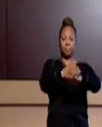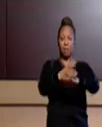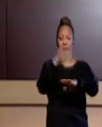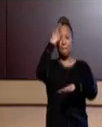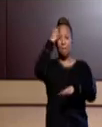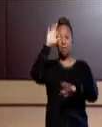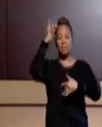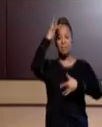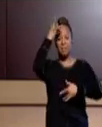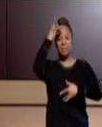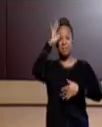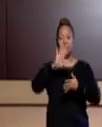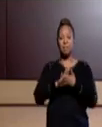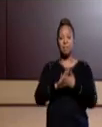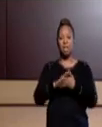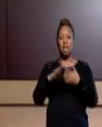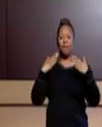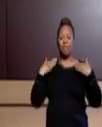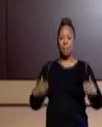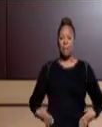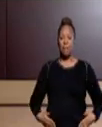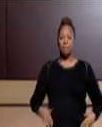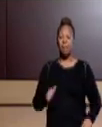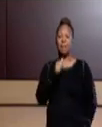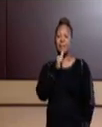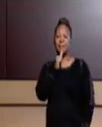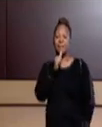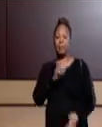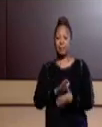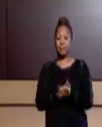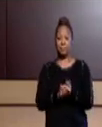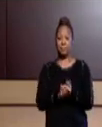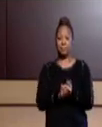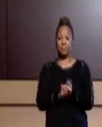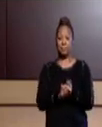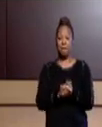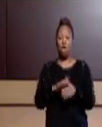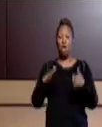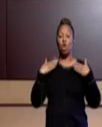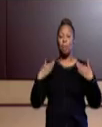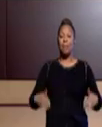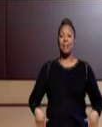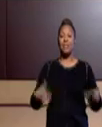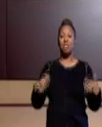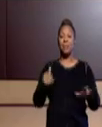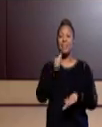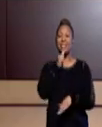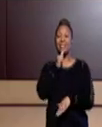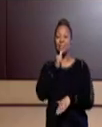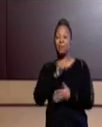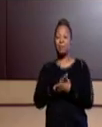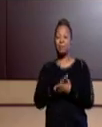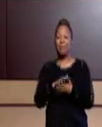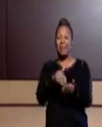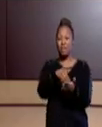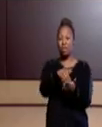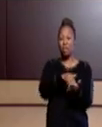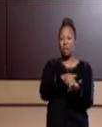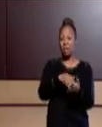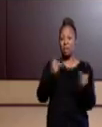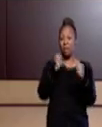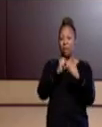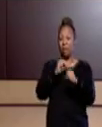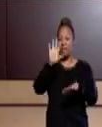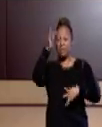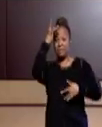chronic illnesses. If your body is already suffering. That's in our bloodline. That's right. Your body's already suffering. Your body's already weak from fighting off